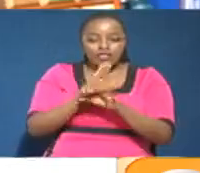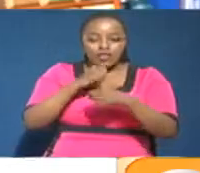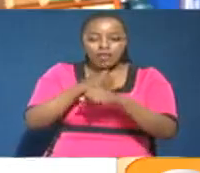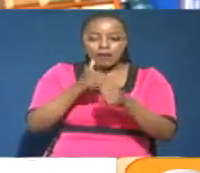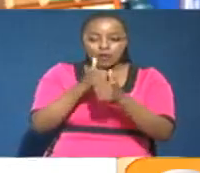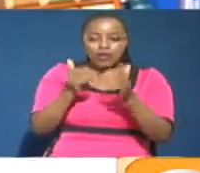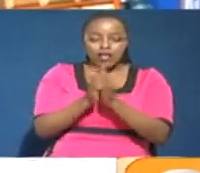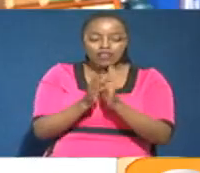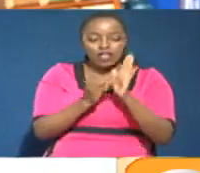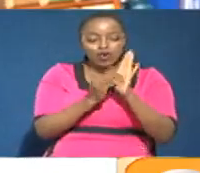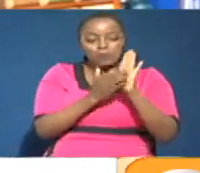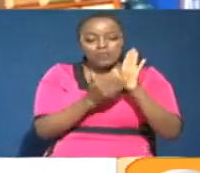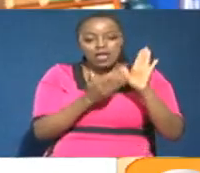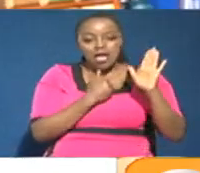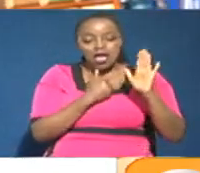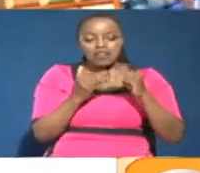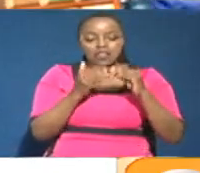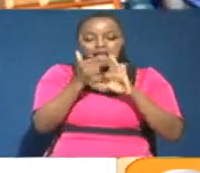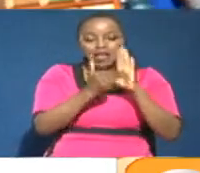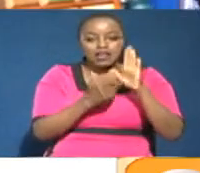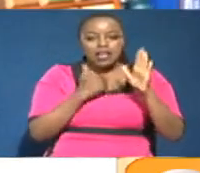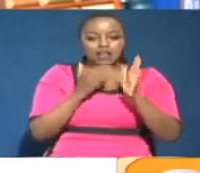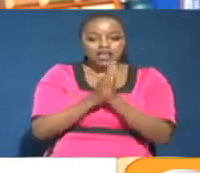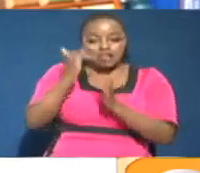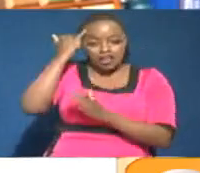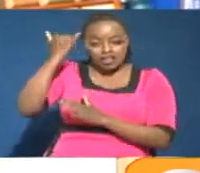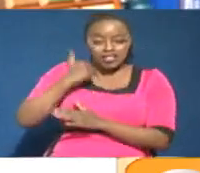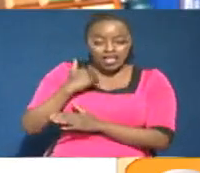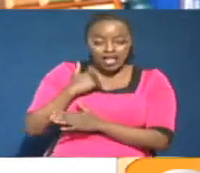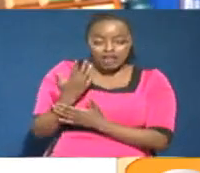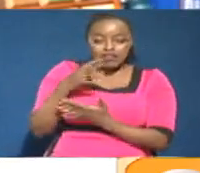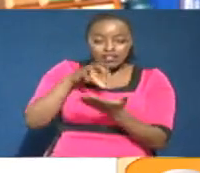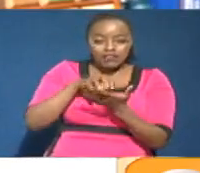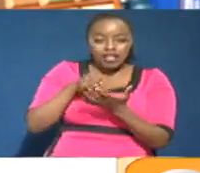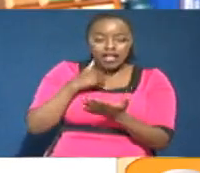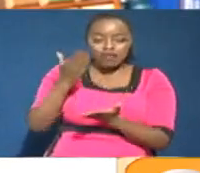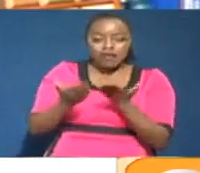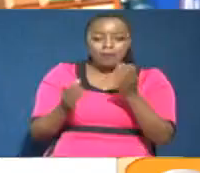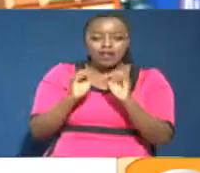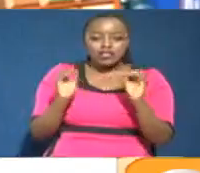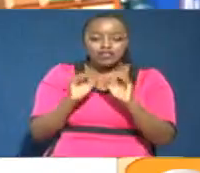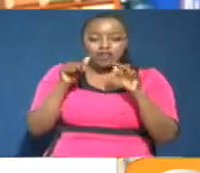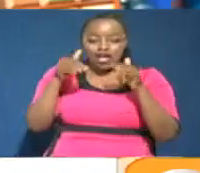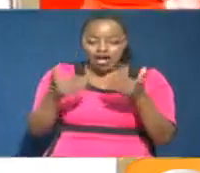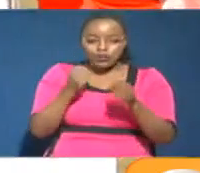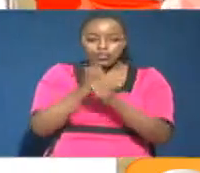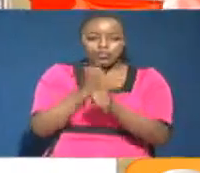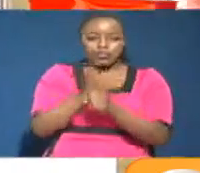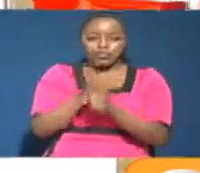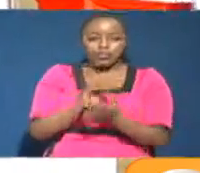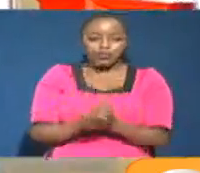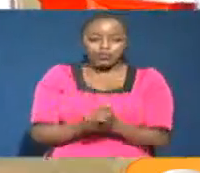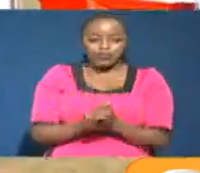because documentation is there, the guidelines are there, and ideally you shouldn't have scenarios whereby there's imbalance in how development is being done.